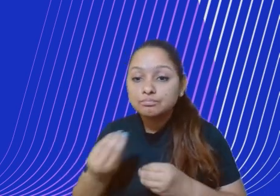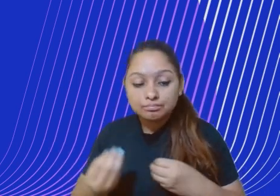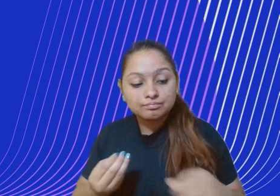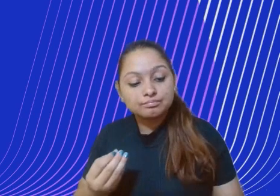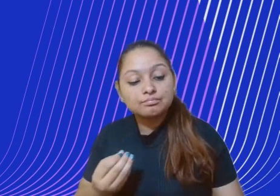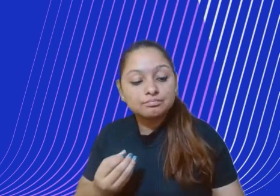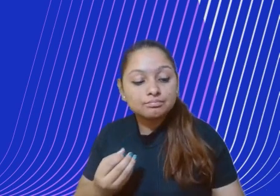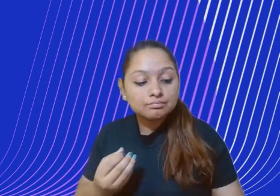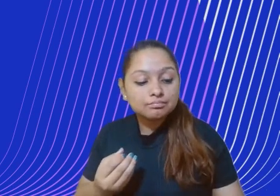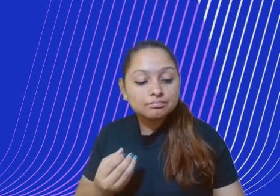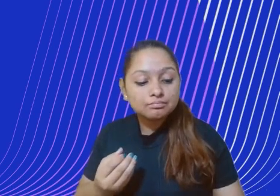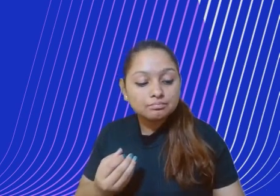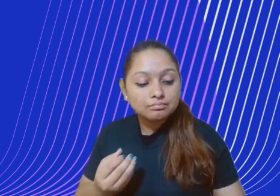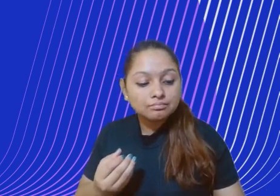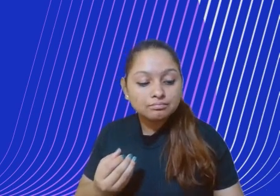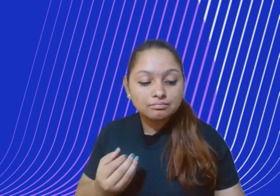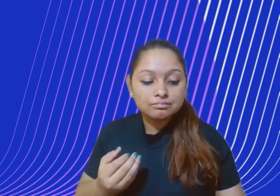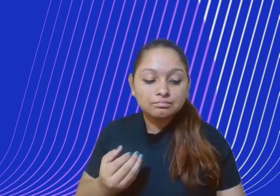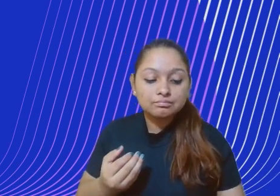have